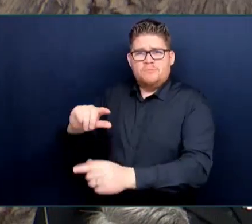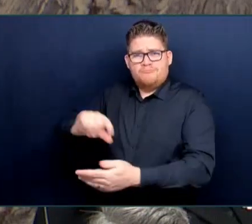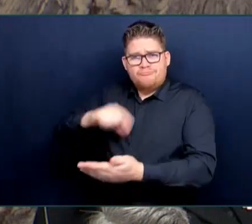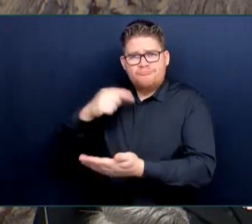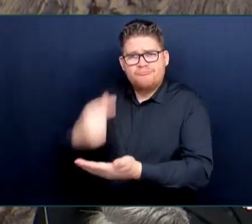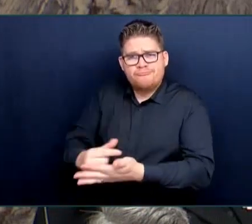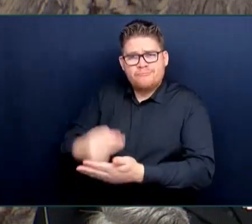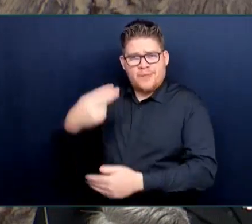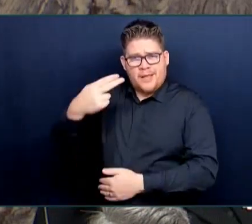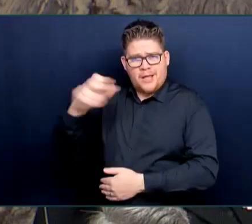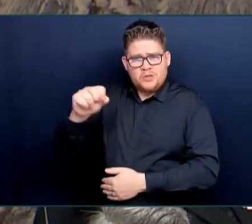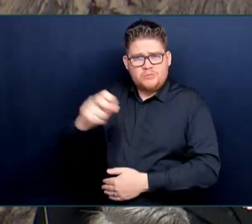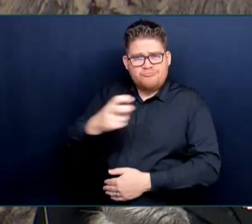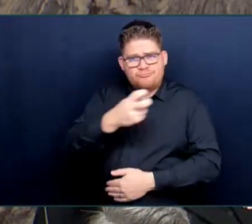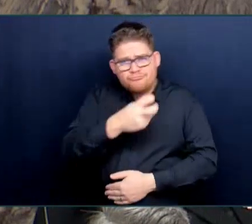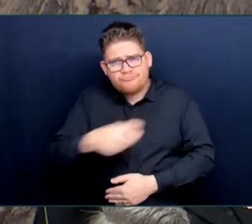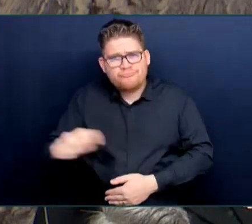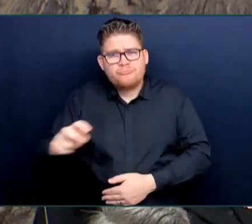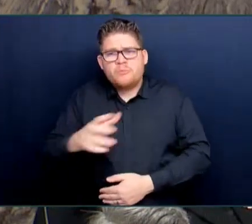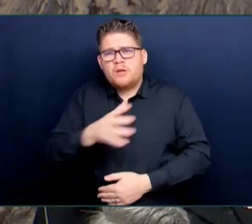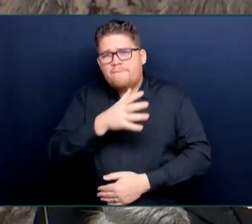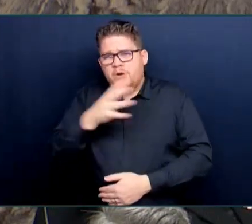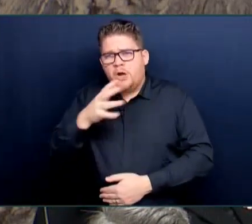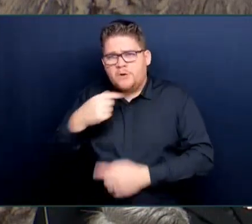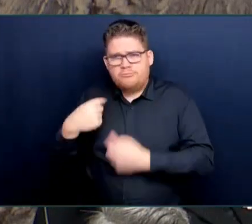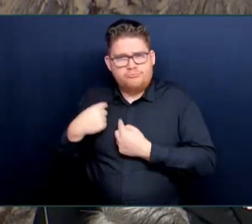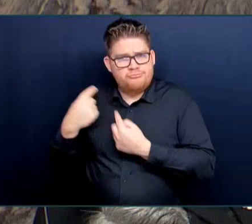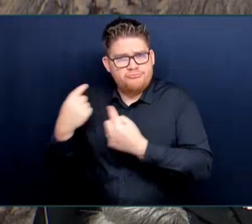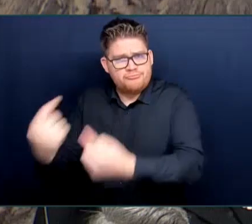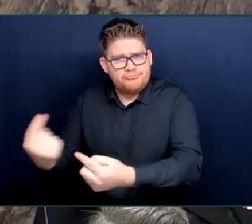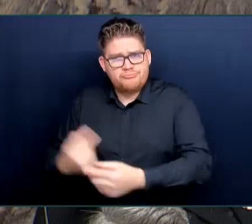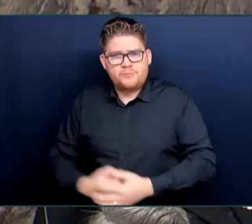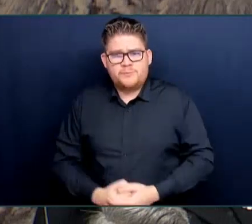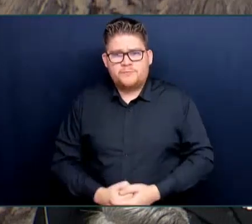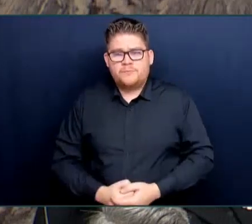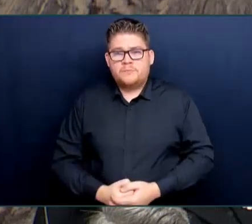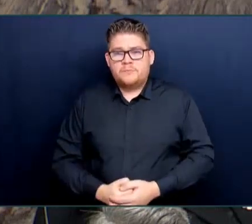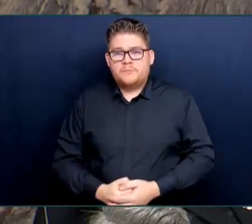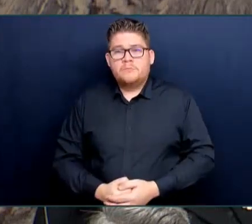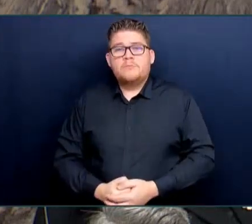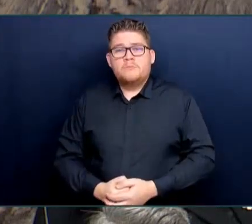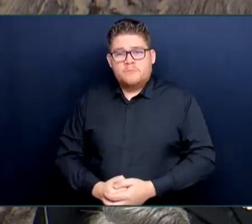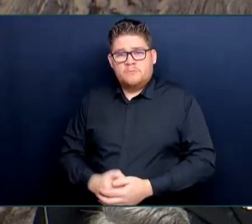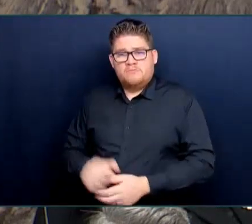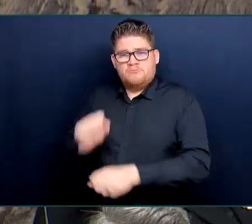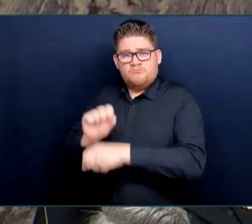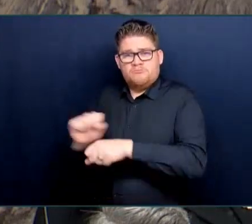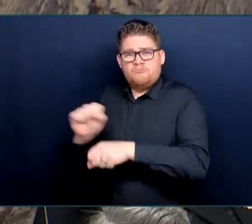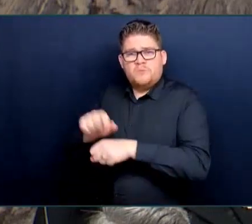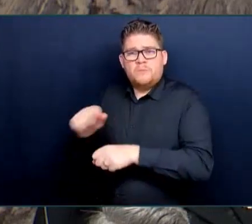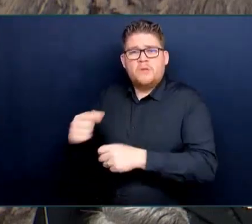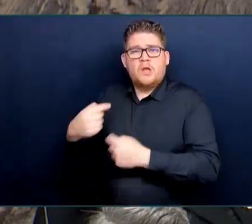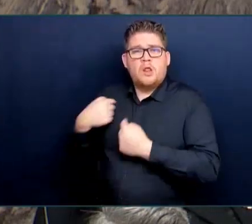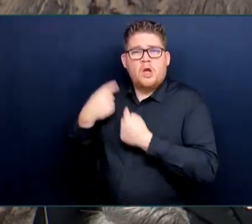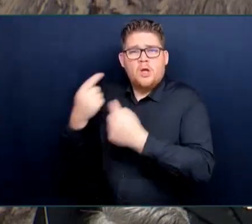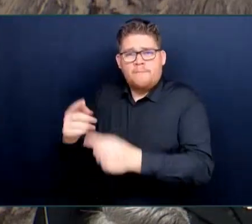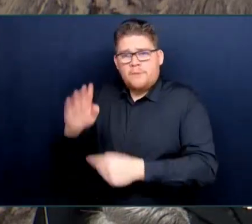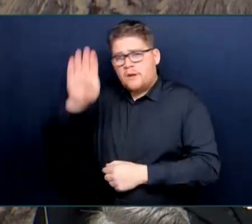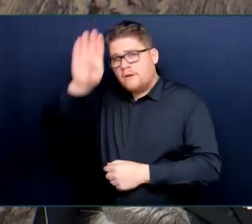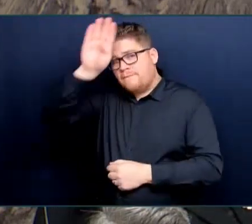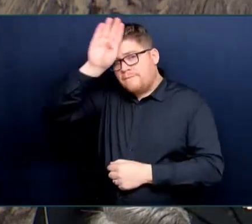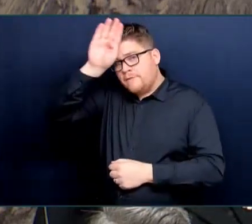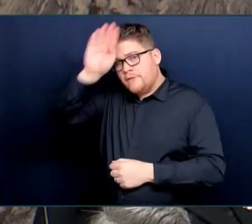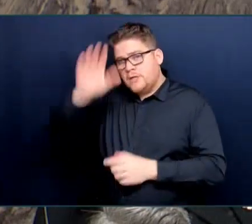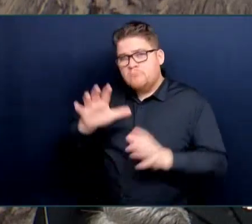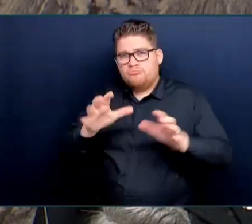supporter of agriculture, Jack also had a long tenure with the Cloverdale Volunteer Fire Department, where he was a firefighter and the chief for over